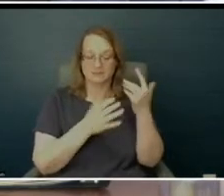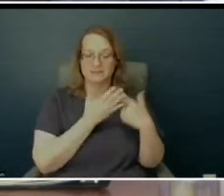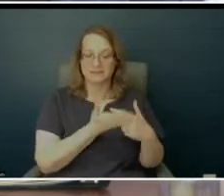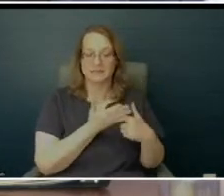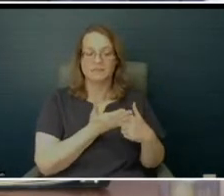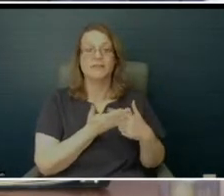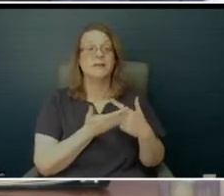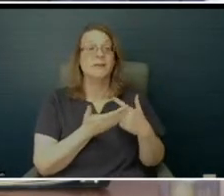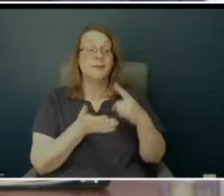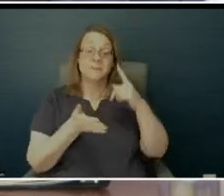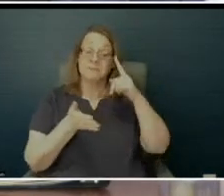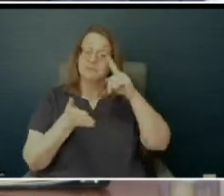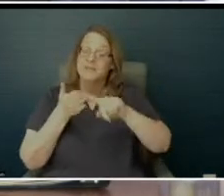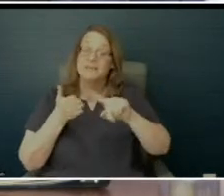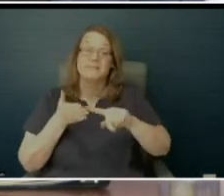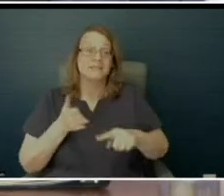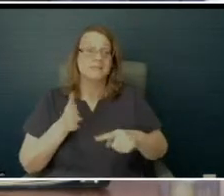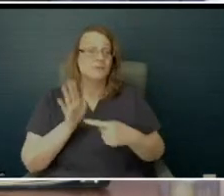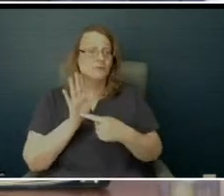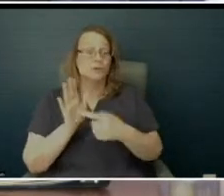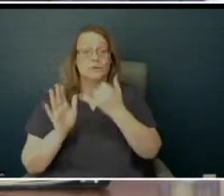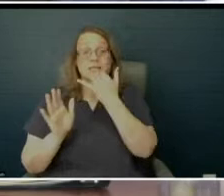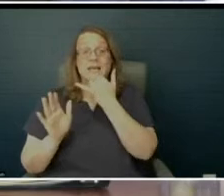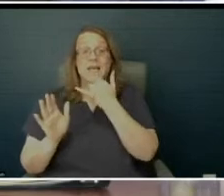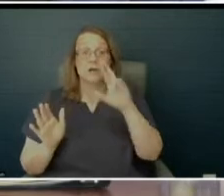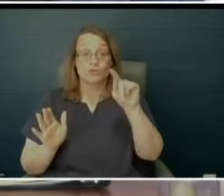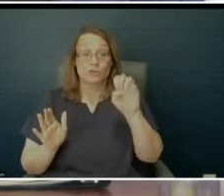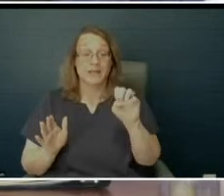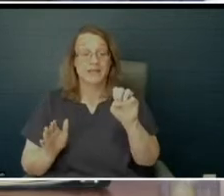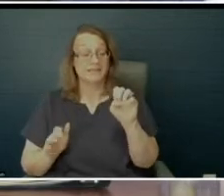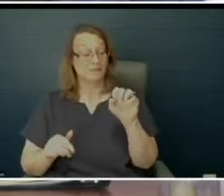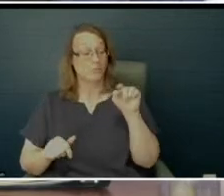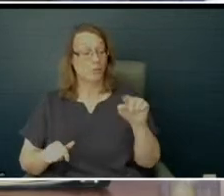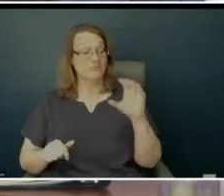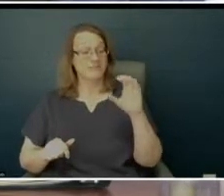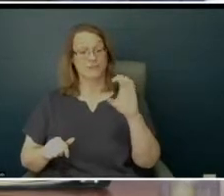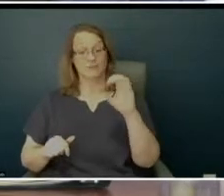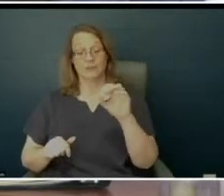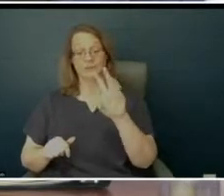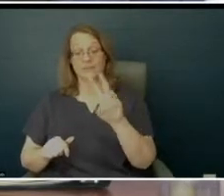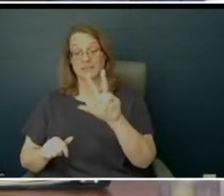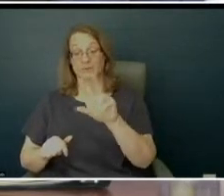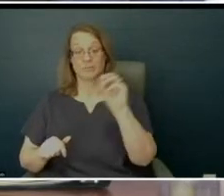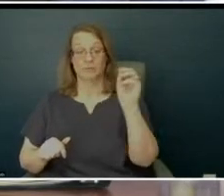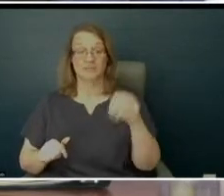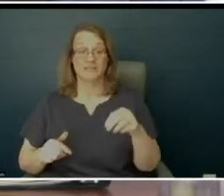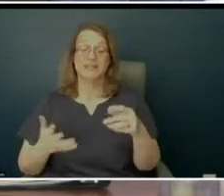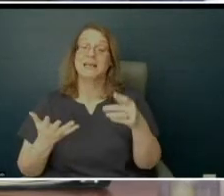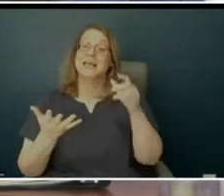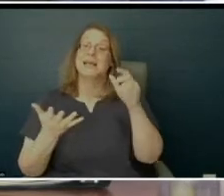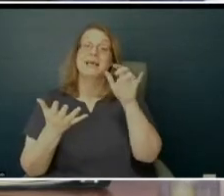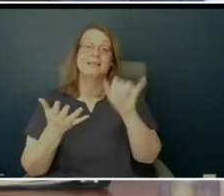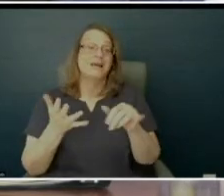revealed that the error rate was 0.0063%. So that, Mr. President's example of what people are telling you that is not